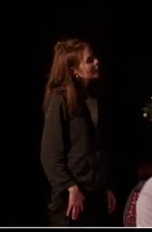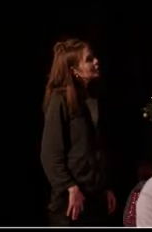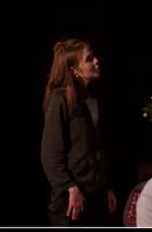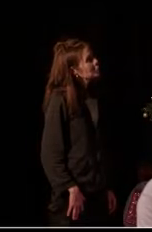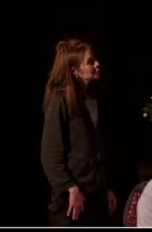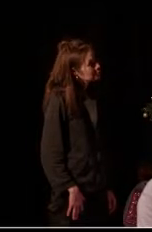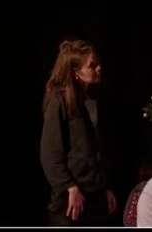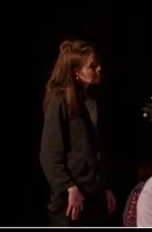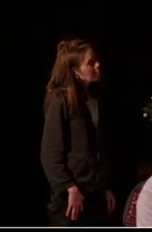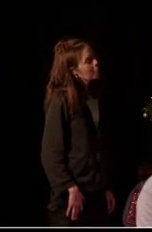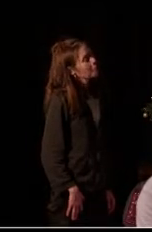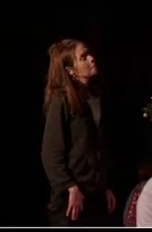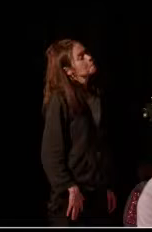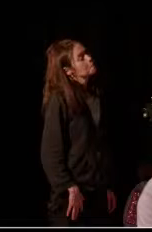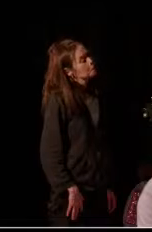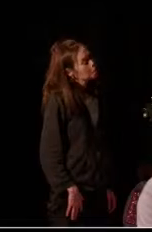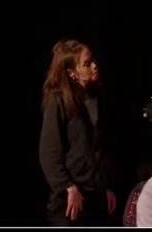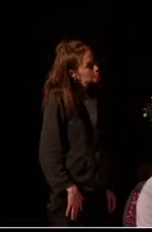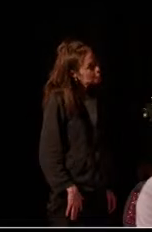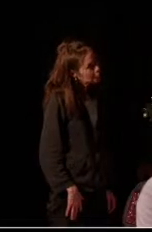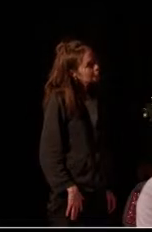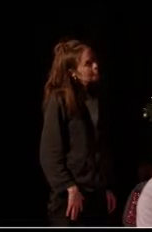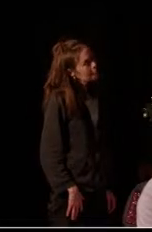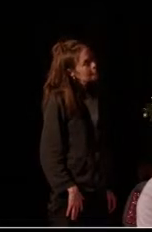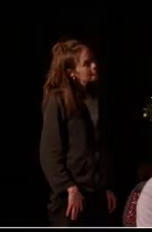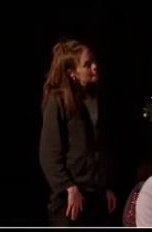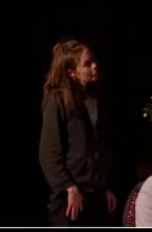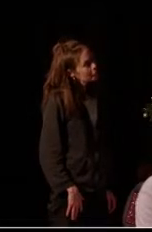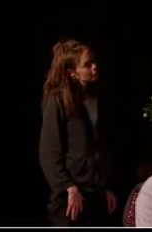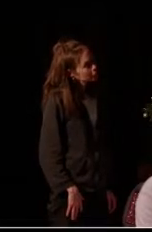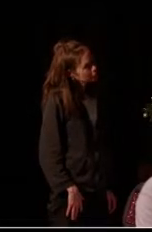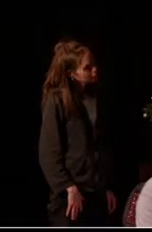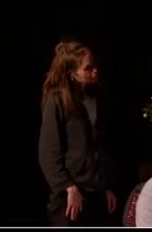All I know of it is that Camillo is an honest man. God.